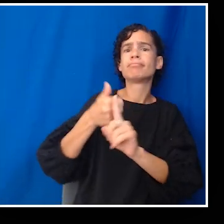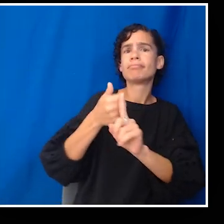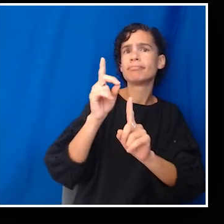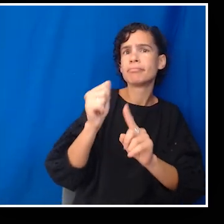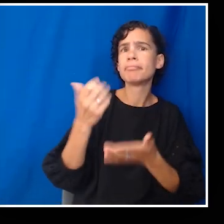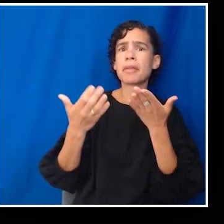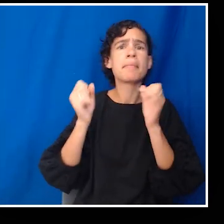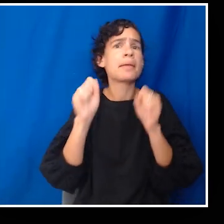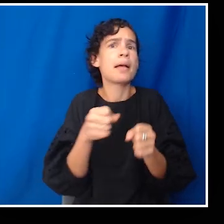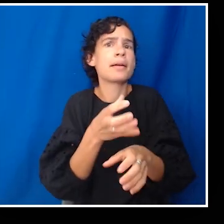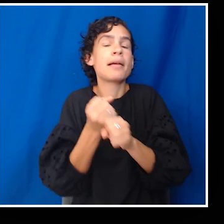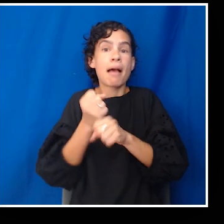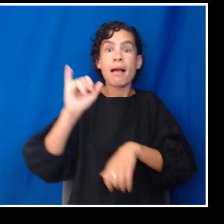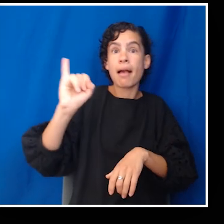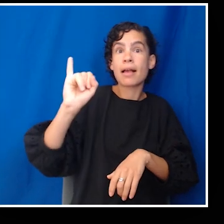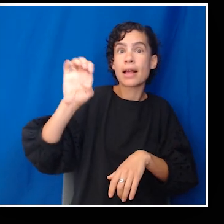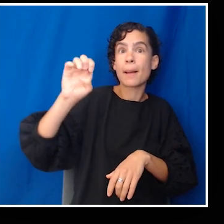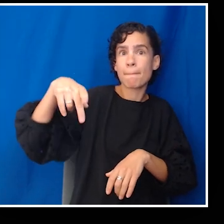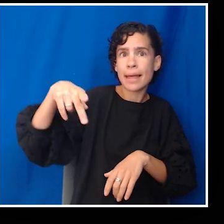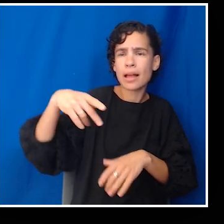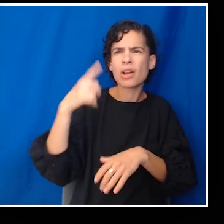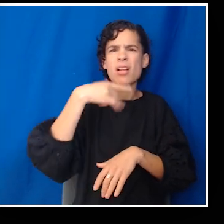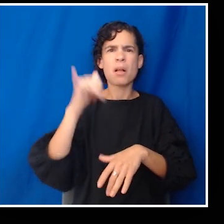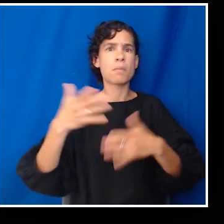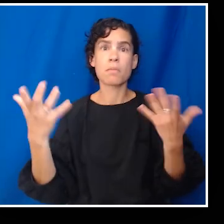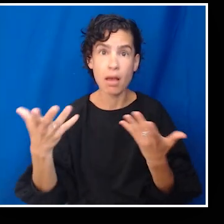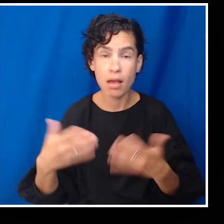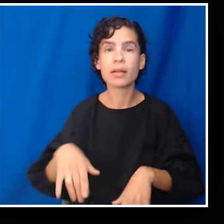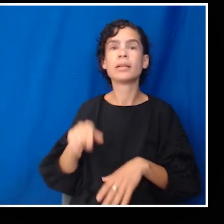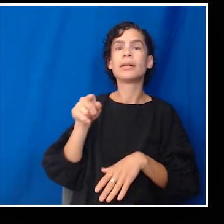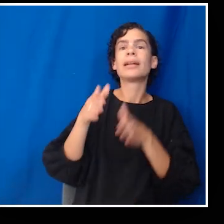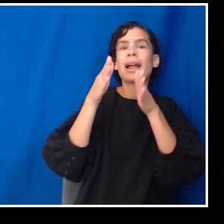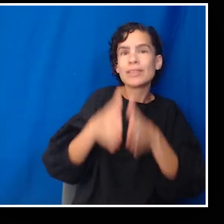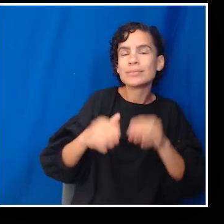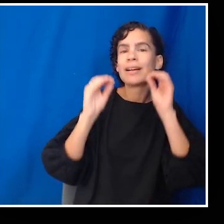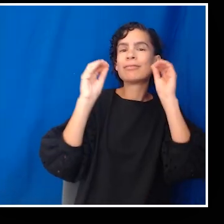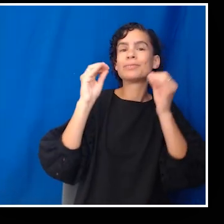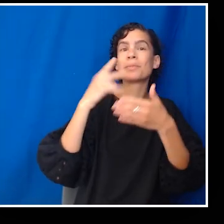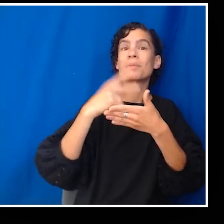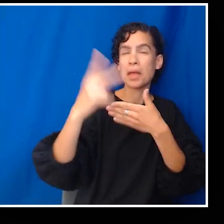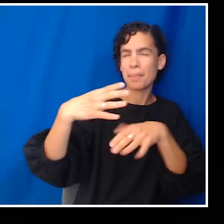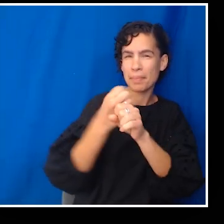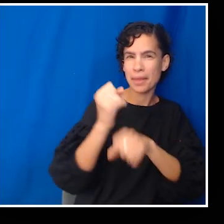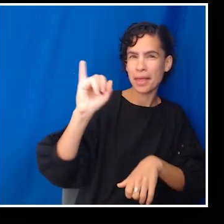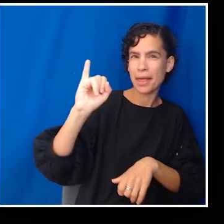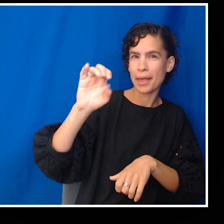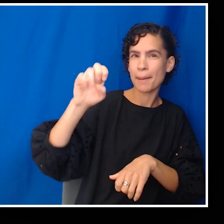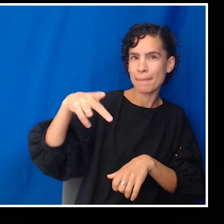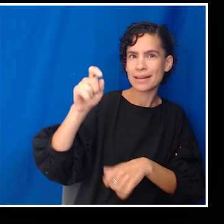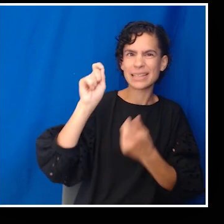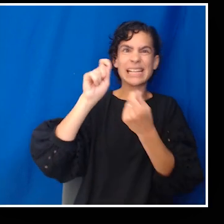also qualify for an IEP. What does that look like? Well, an IEP, or Individualized Education Program,